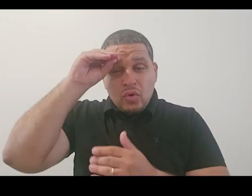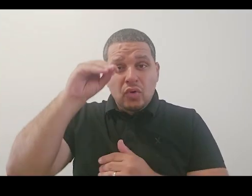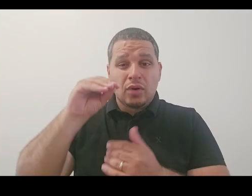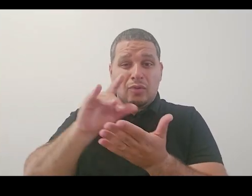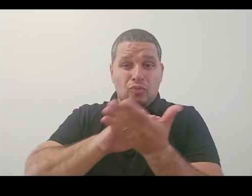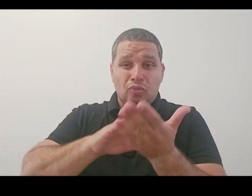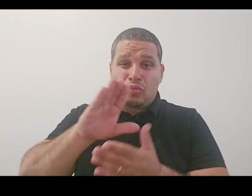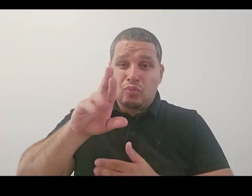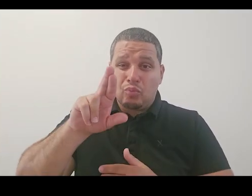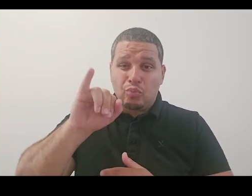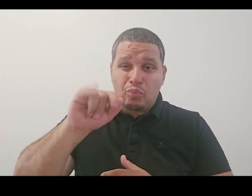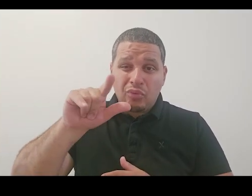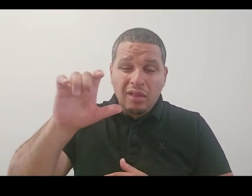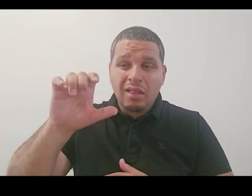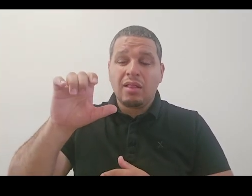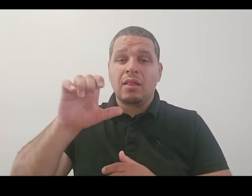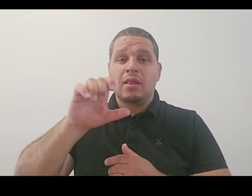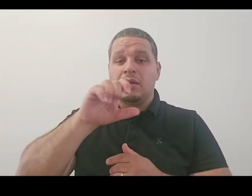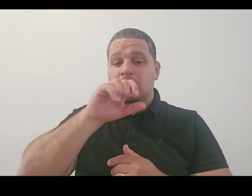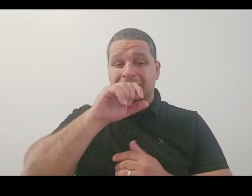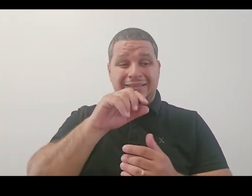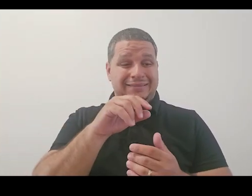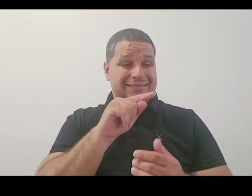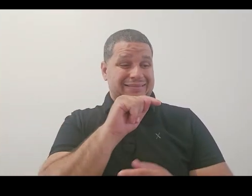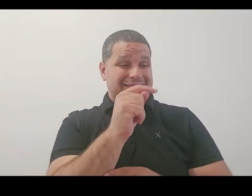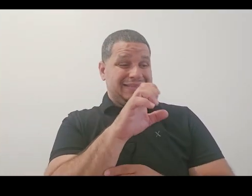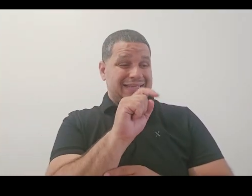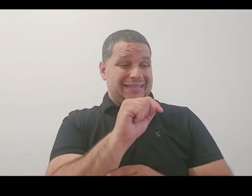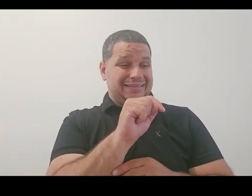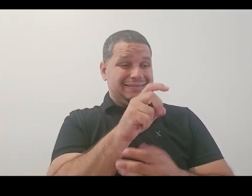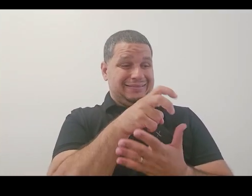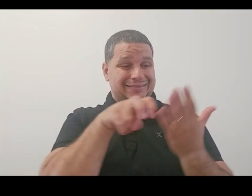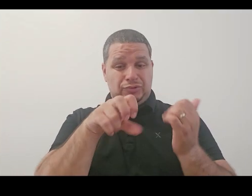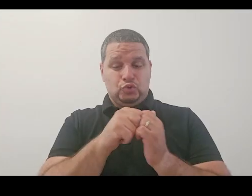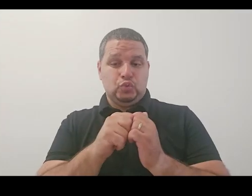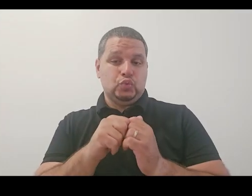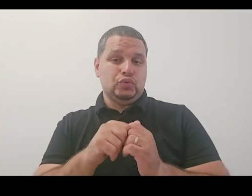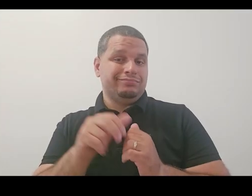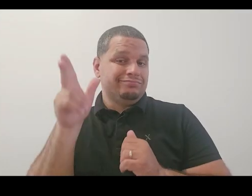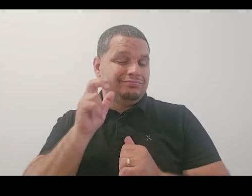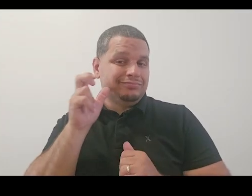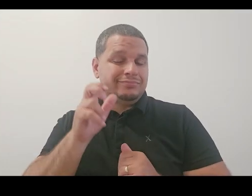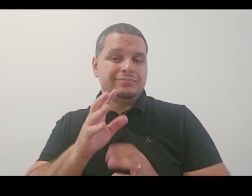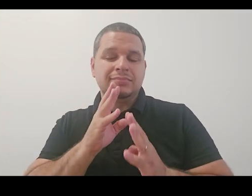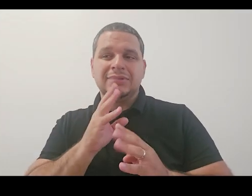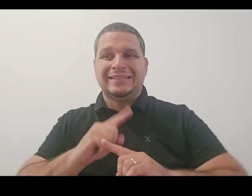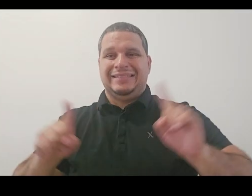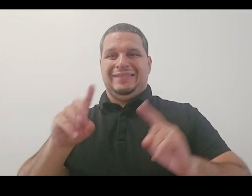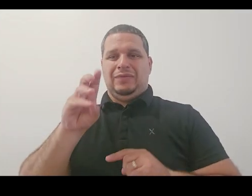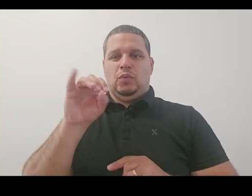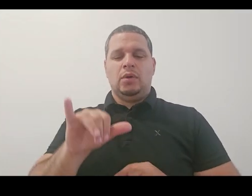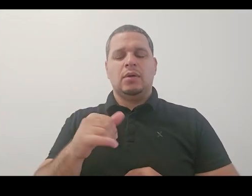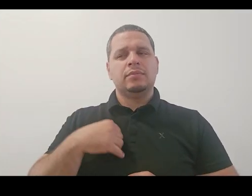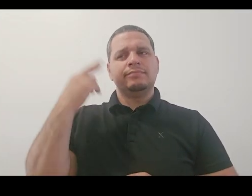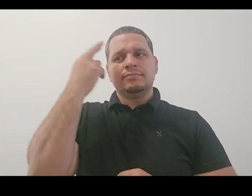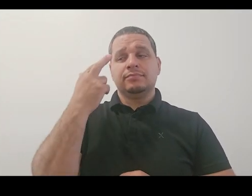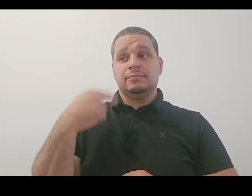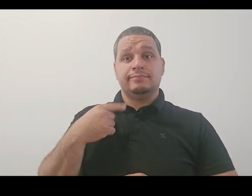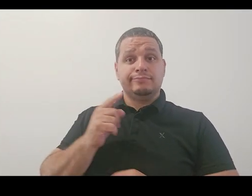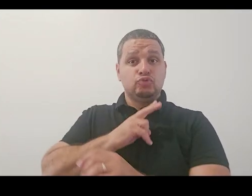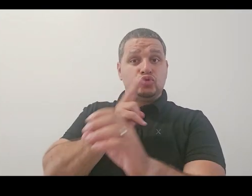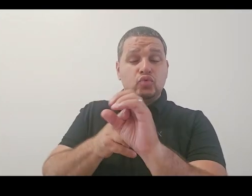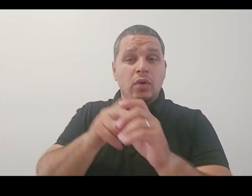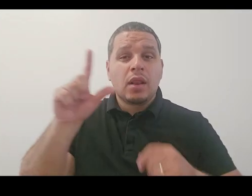learning Braille and switching to reading with text to speech in a different way. Um, but what I've realized being